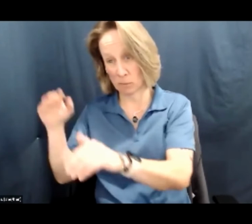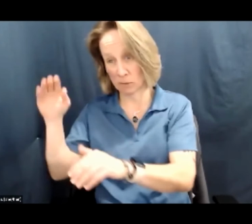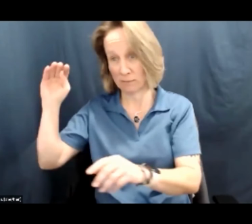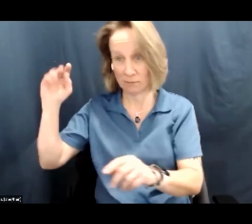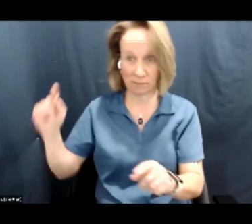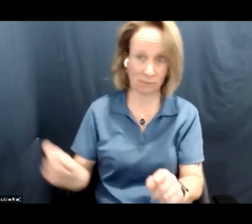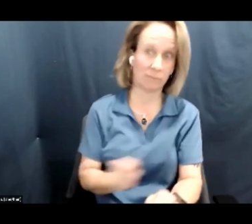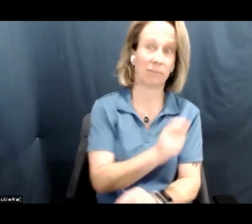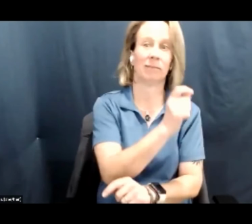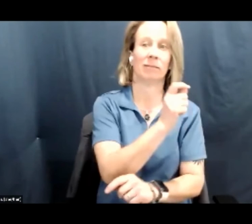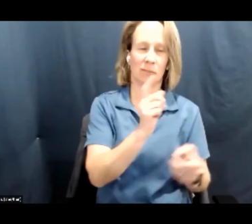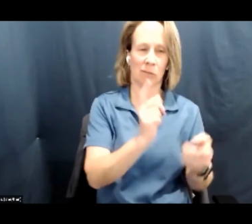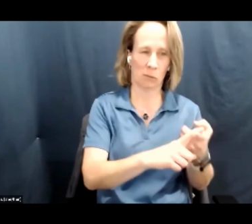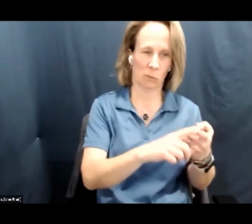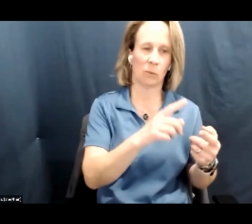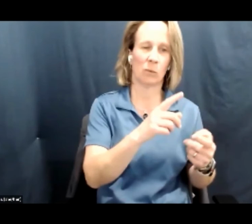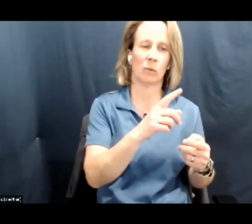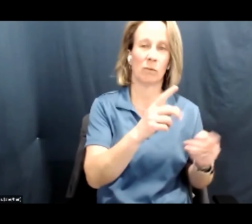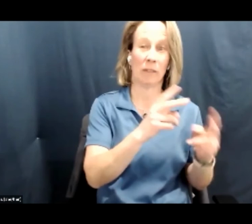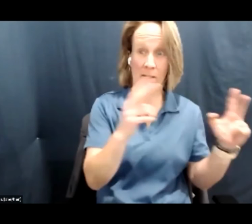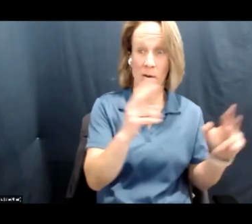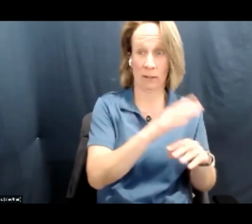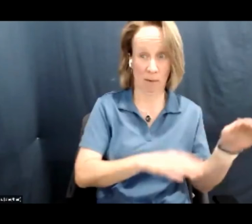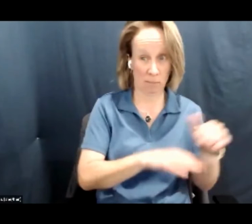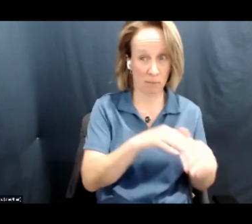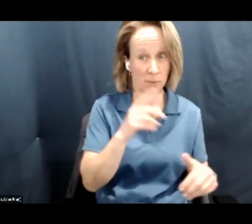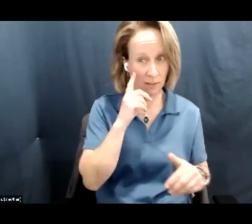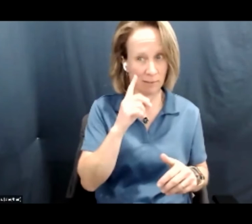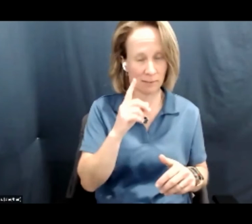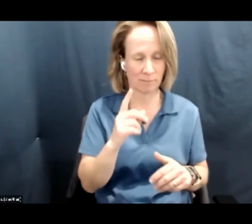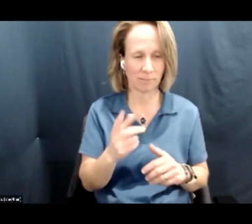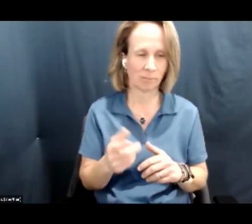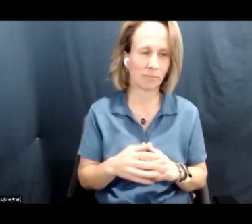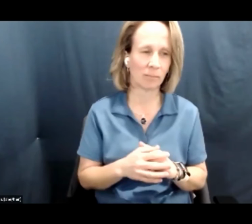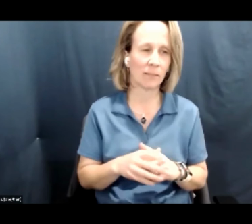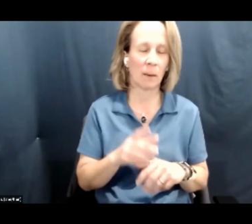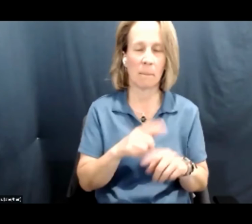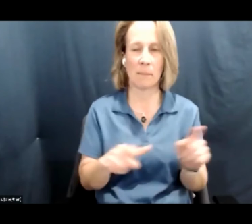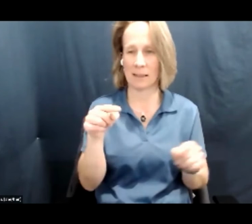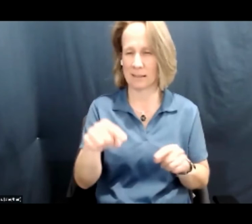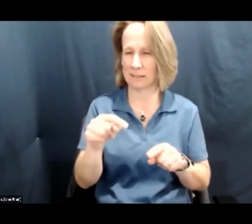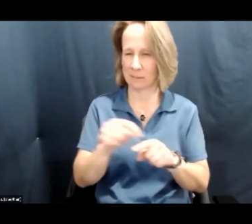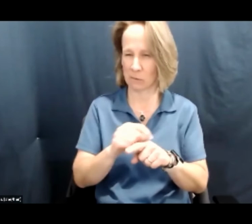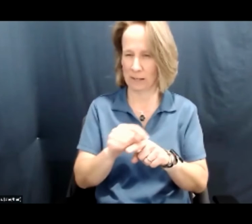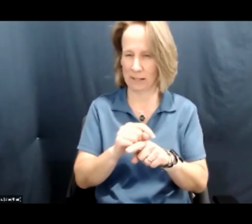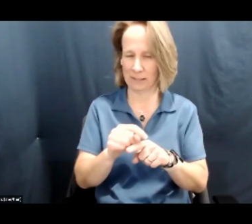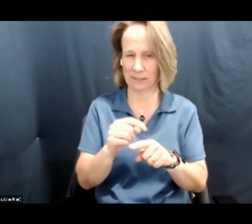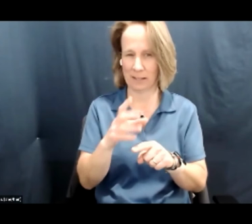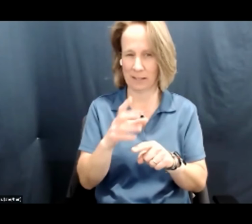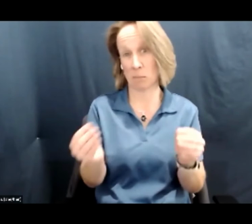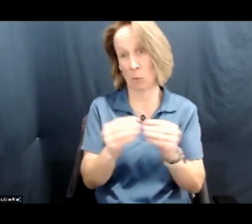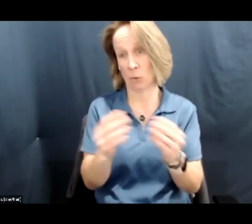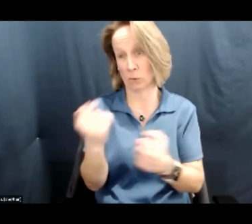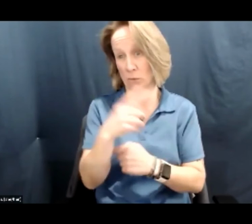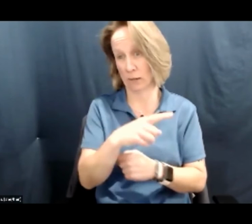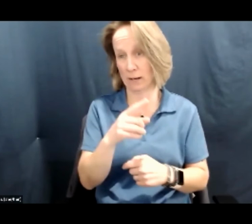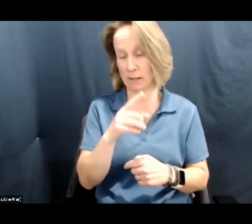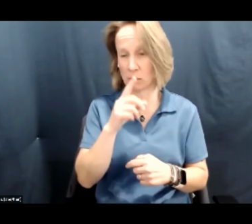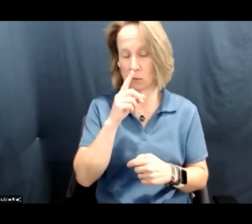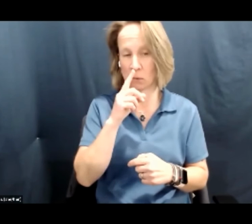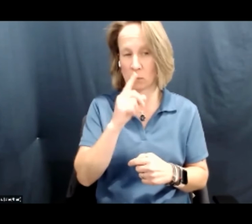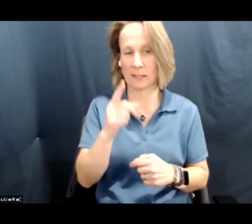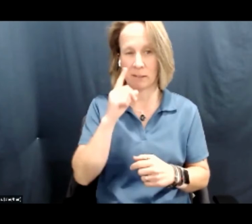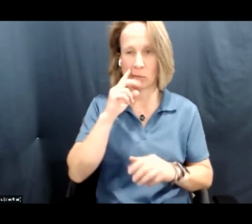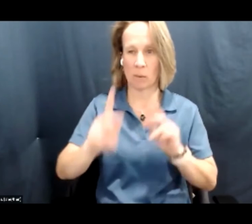the end we'll be more comfortable. This training is really designed, especially today, is really designed for those folks